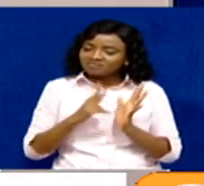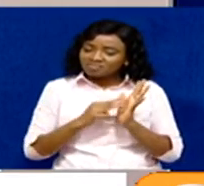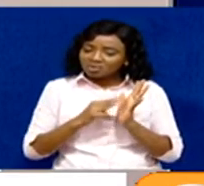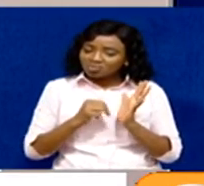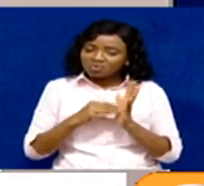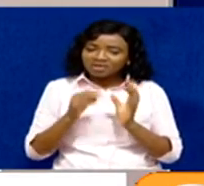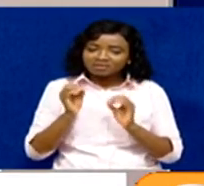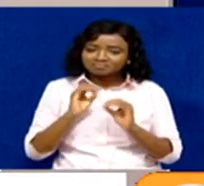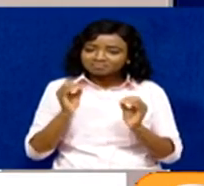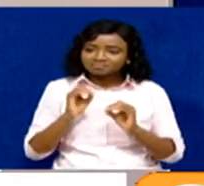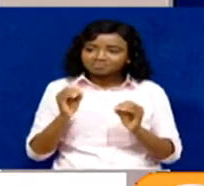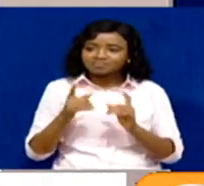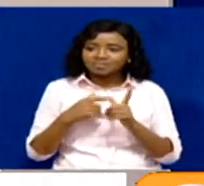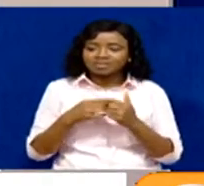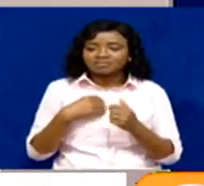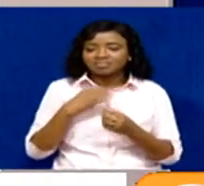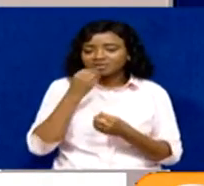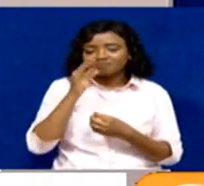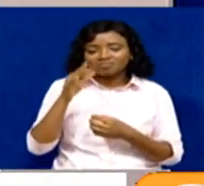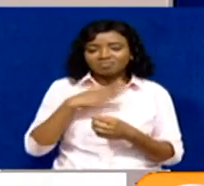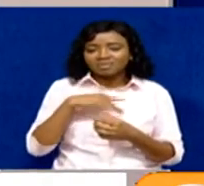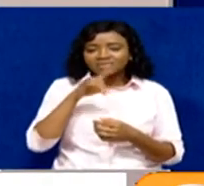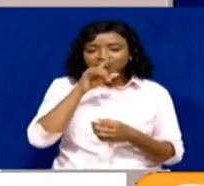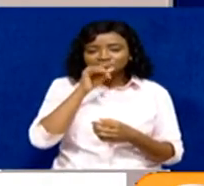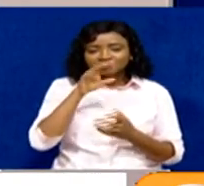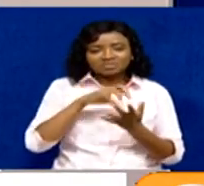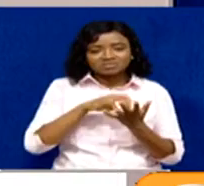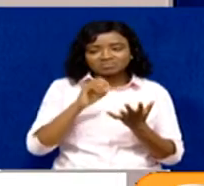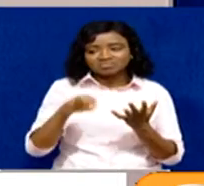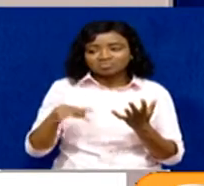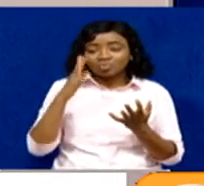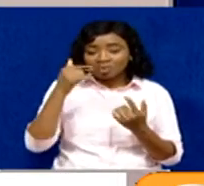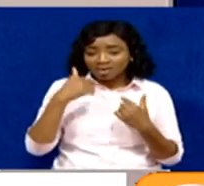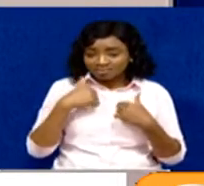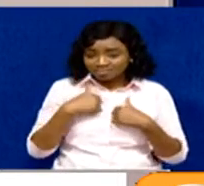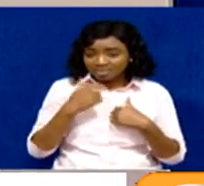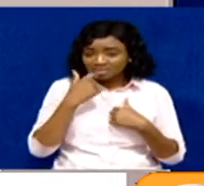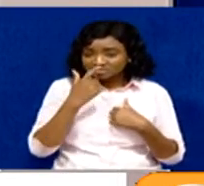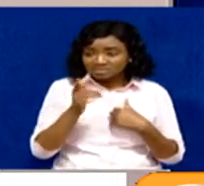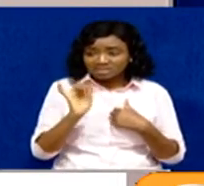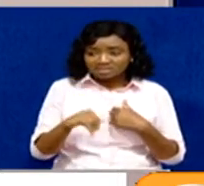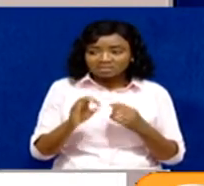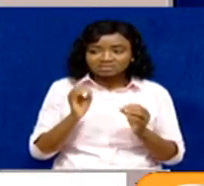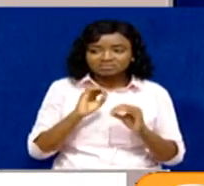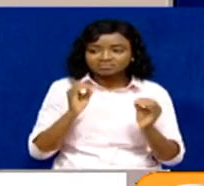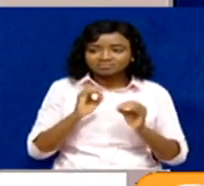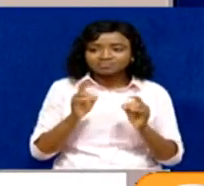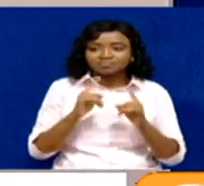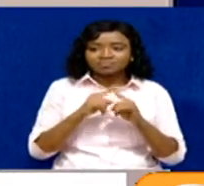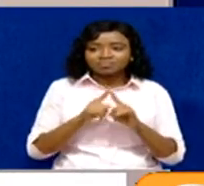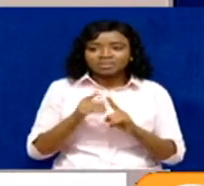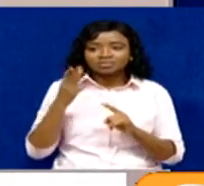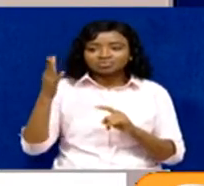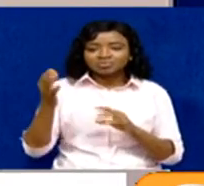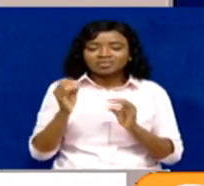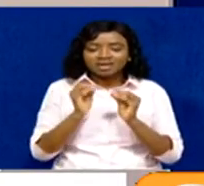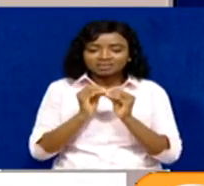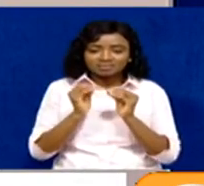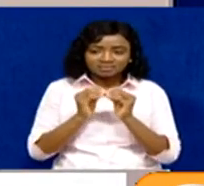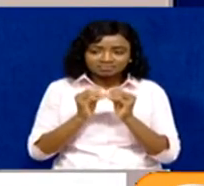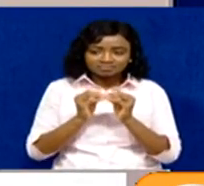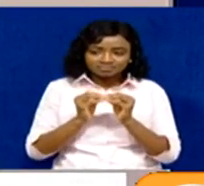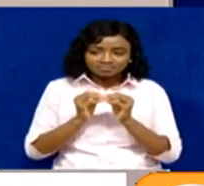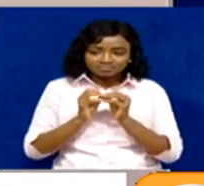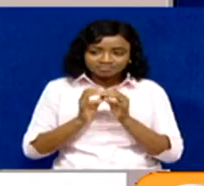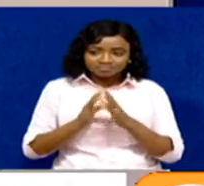to pull down the tweet, because this is not something that I had said. In that meeting also,